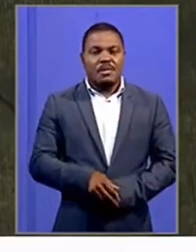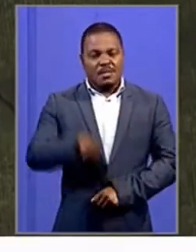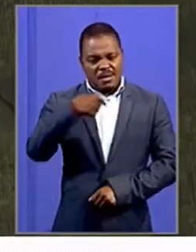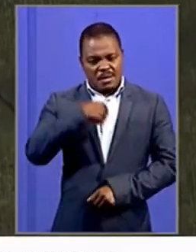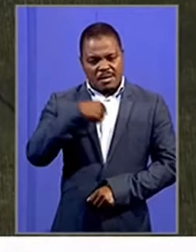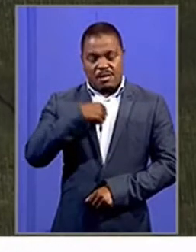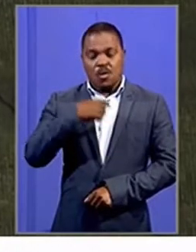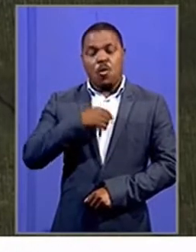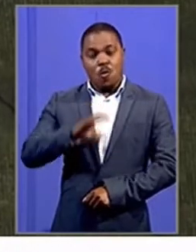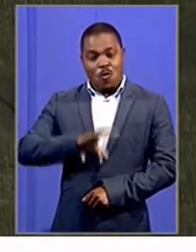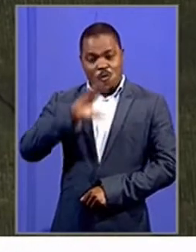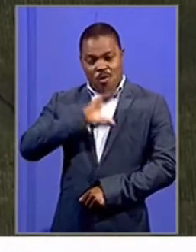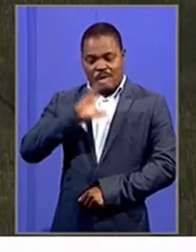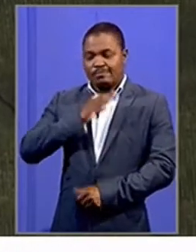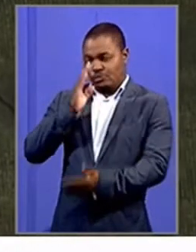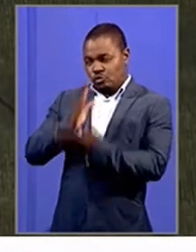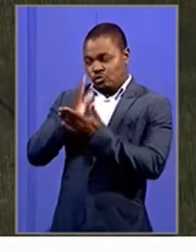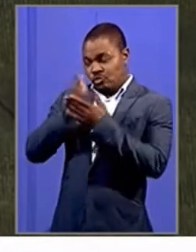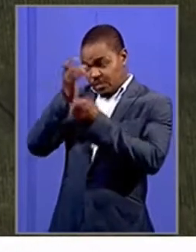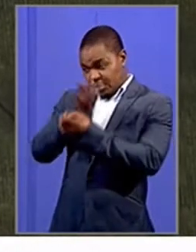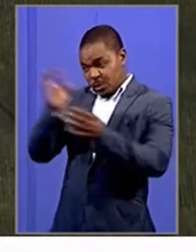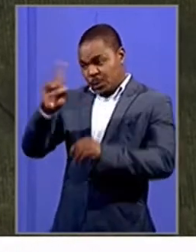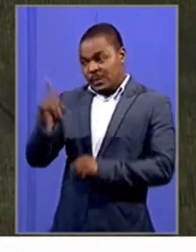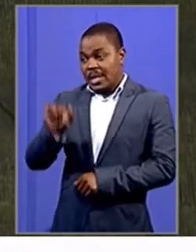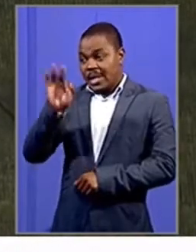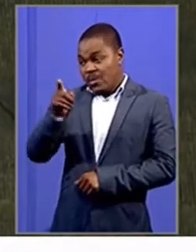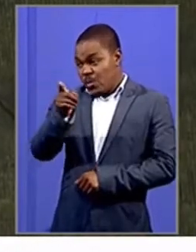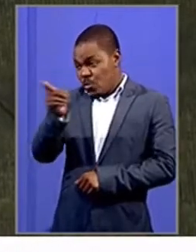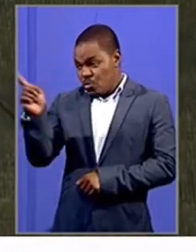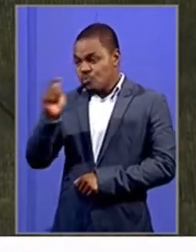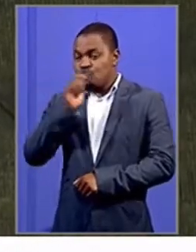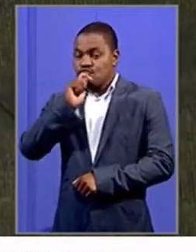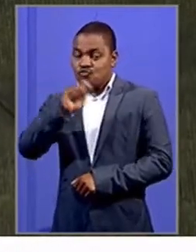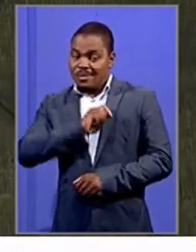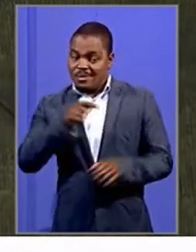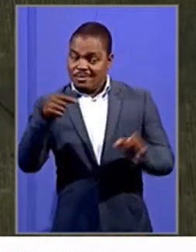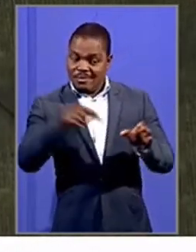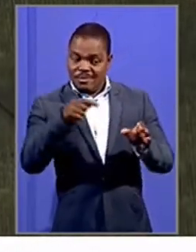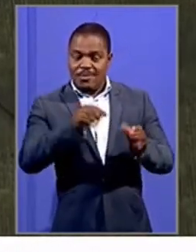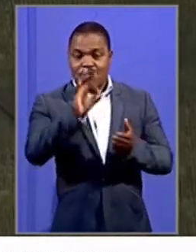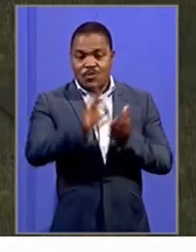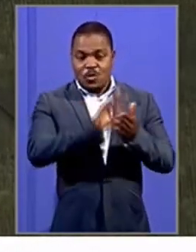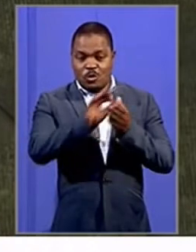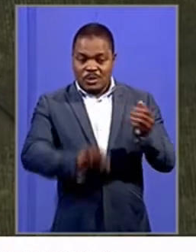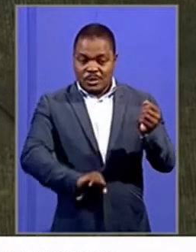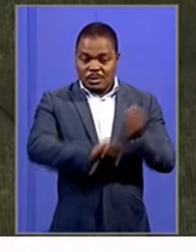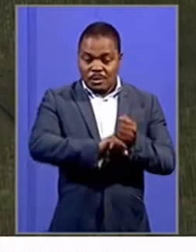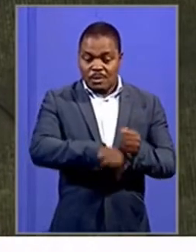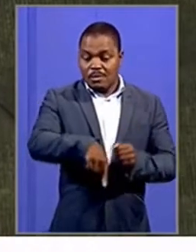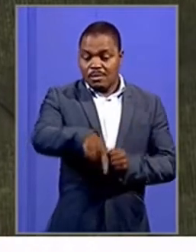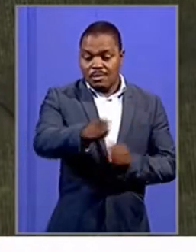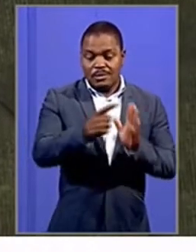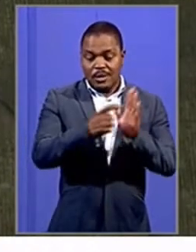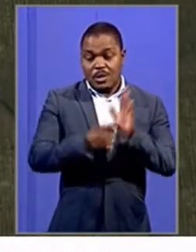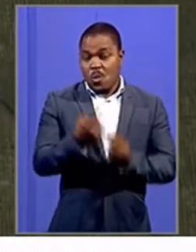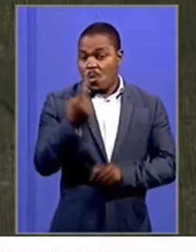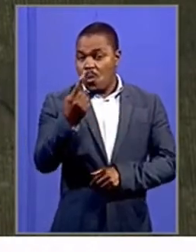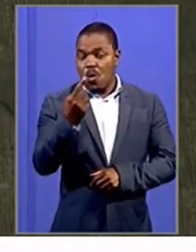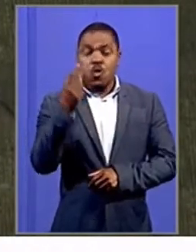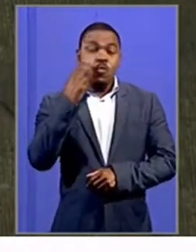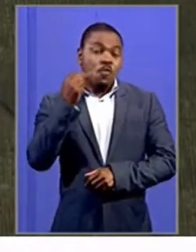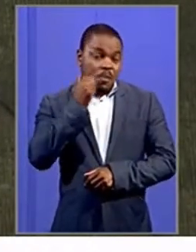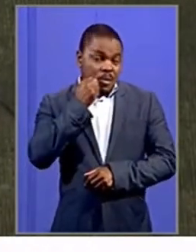confidently assure you that if you trust the IFP with your vote on 1 November,